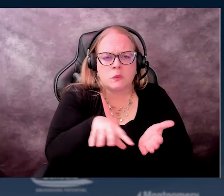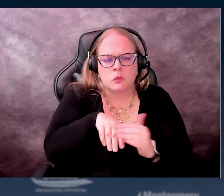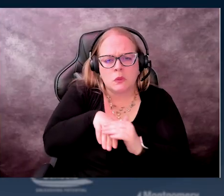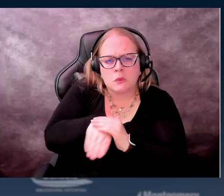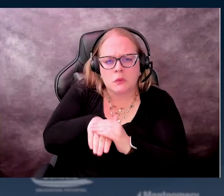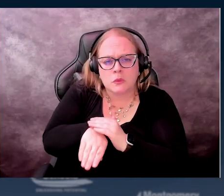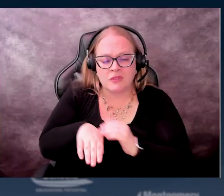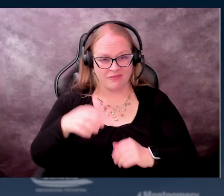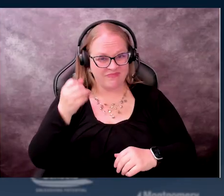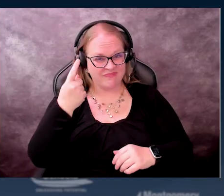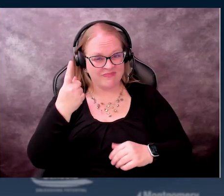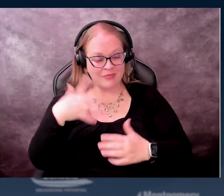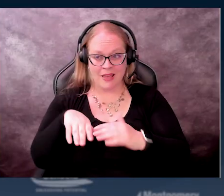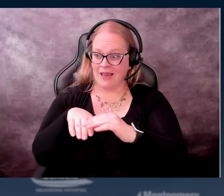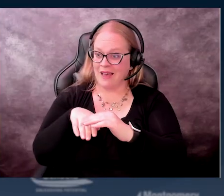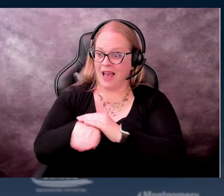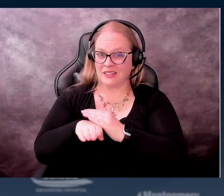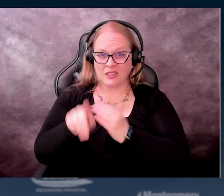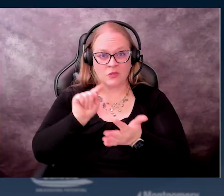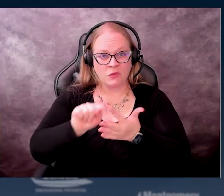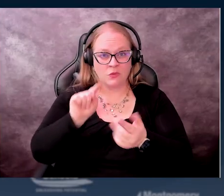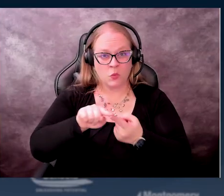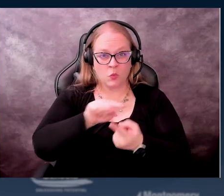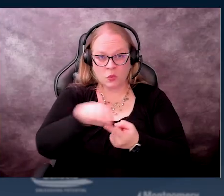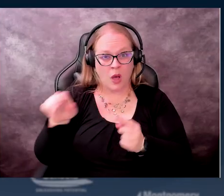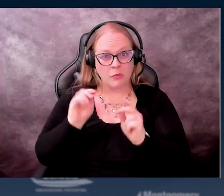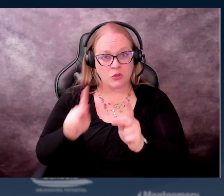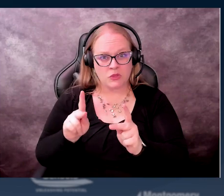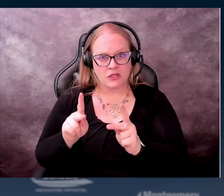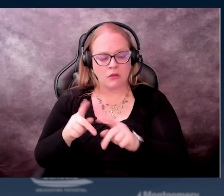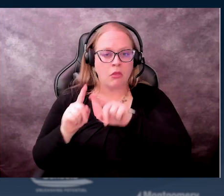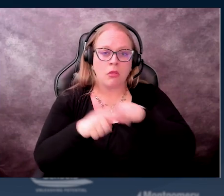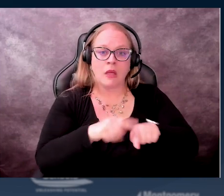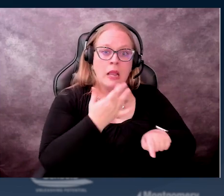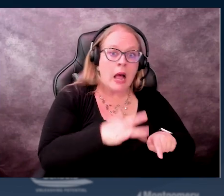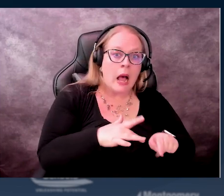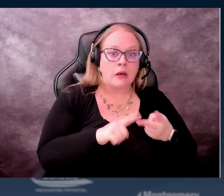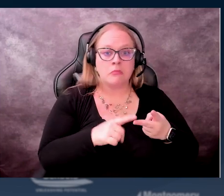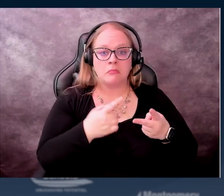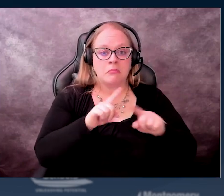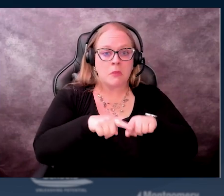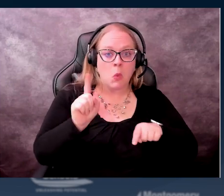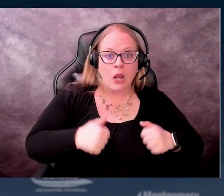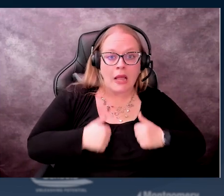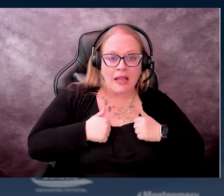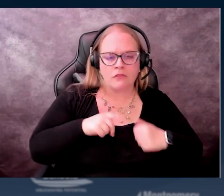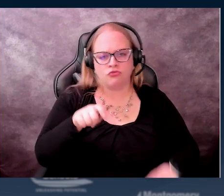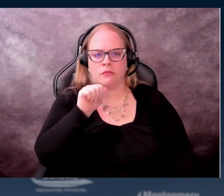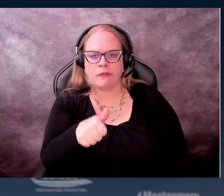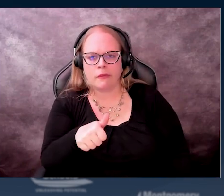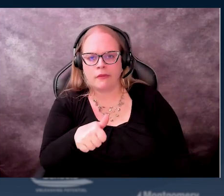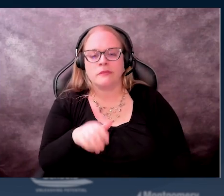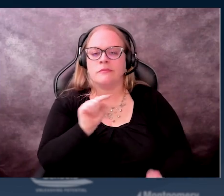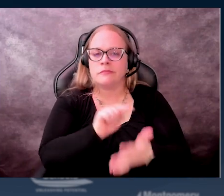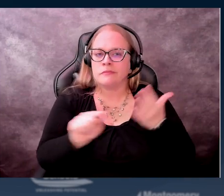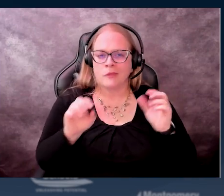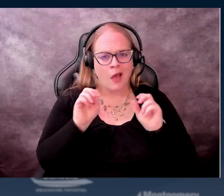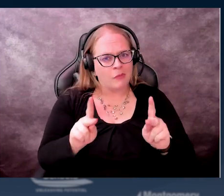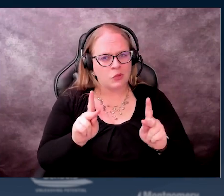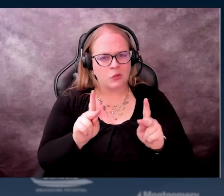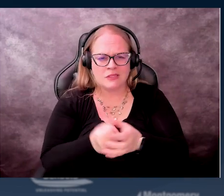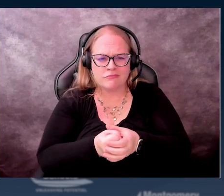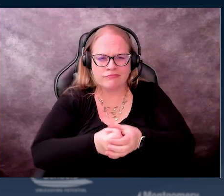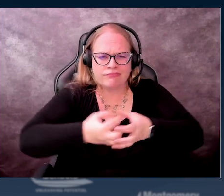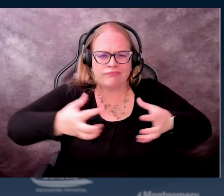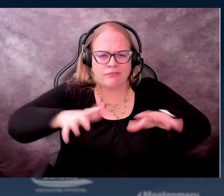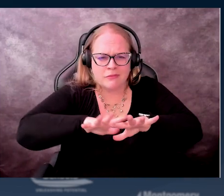opportunity should not depend on luck or geography. Expanding these opportunities across every region of the